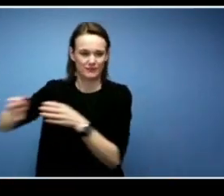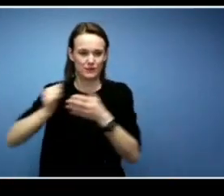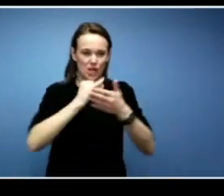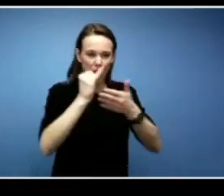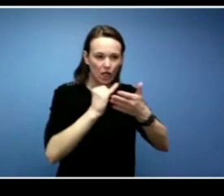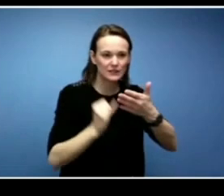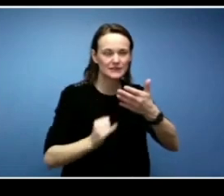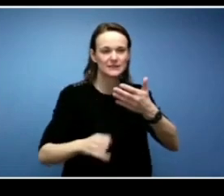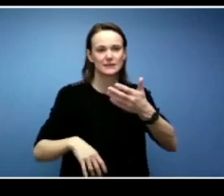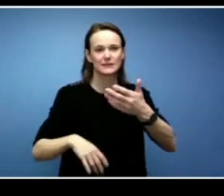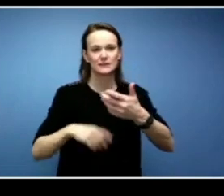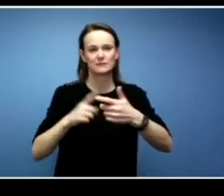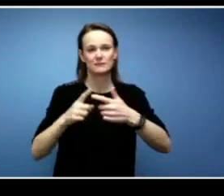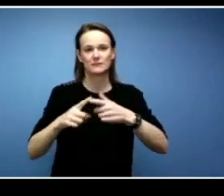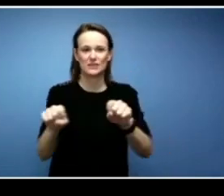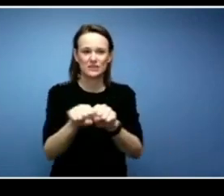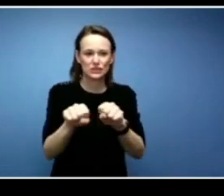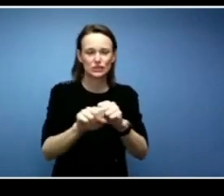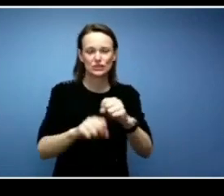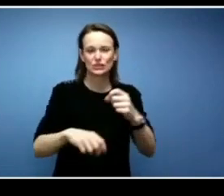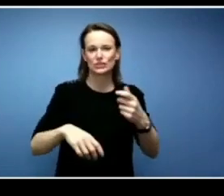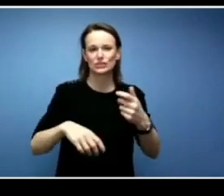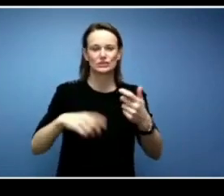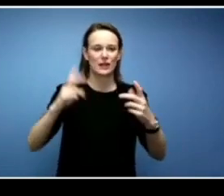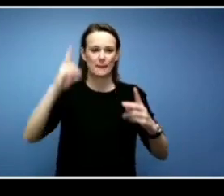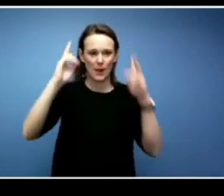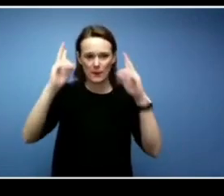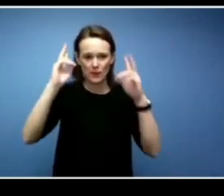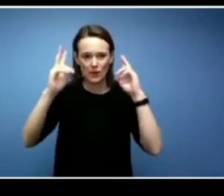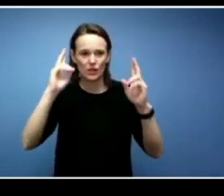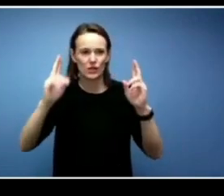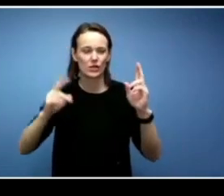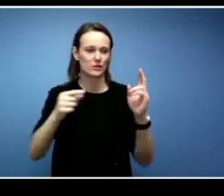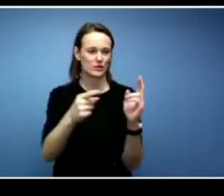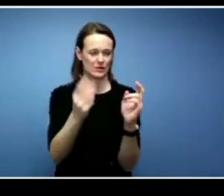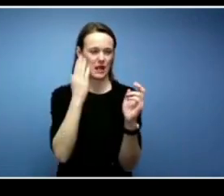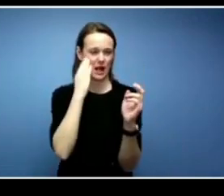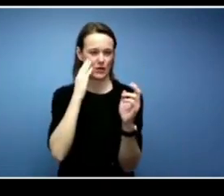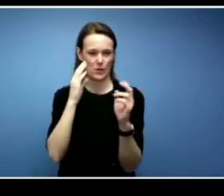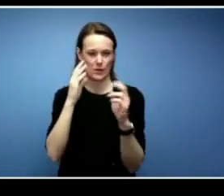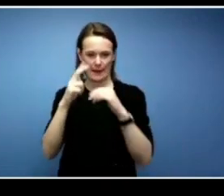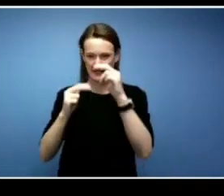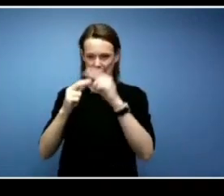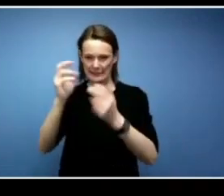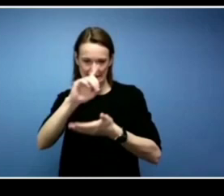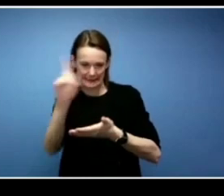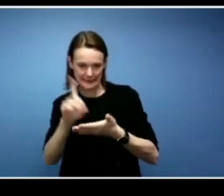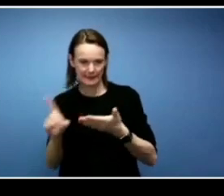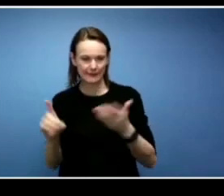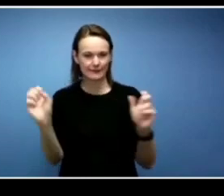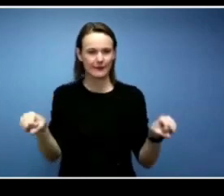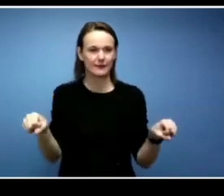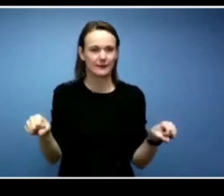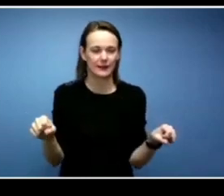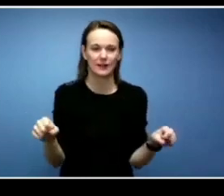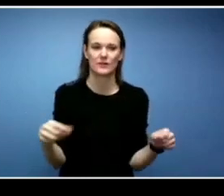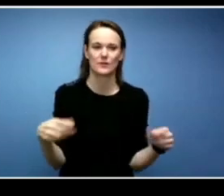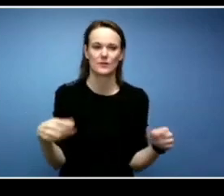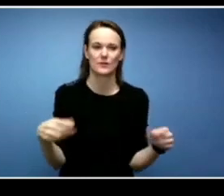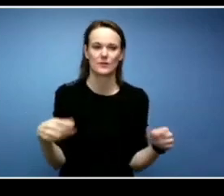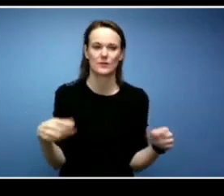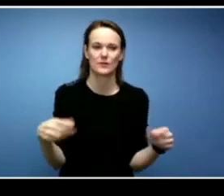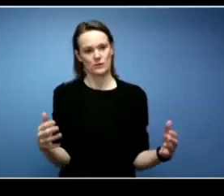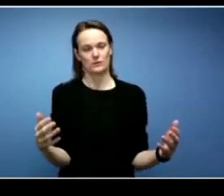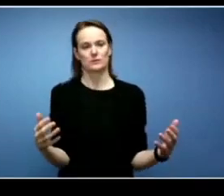but you also do things on sneakers. You're a barber. You got some architectural experience. So I feel like you have so